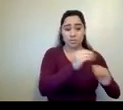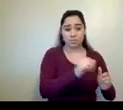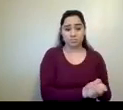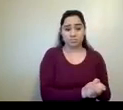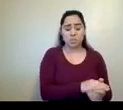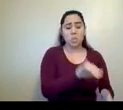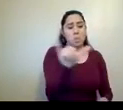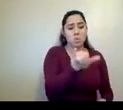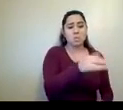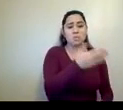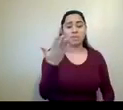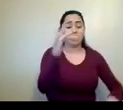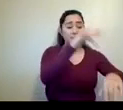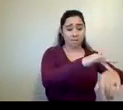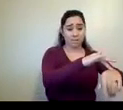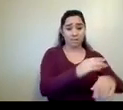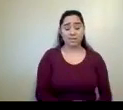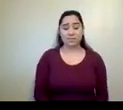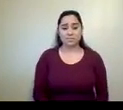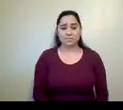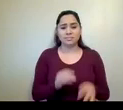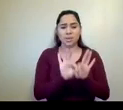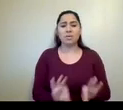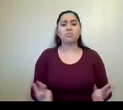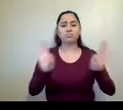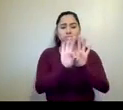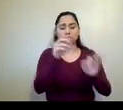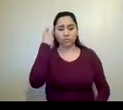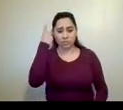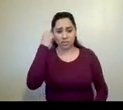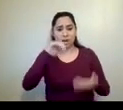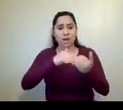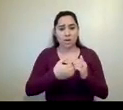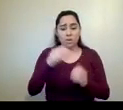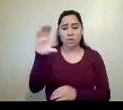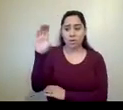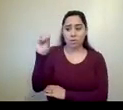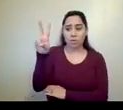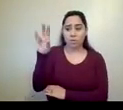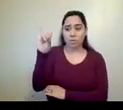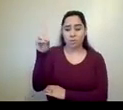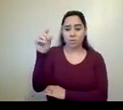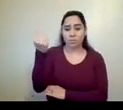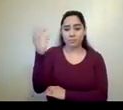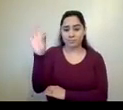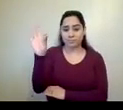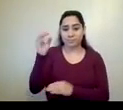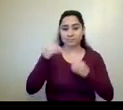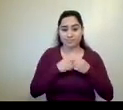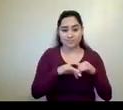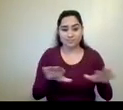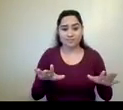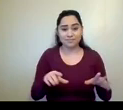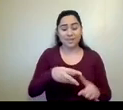objects. It's important to understand how COVID-19 is spread. The virus is thought to spread mainly from person